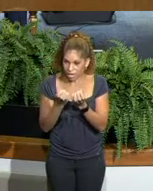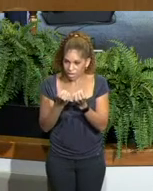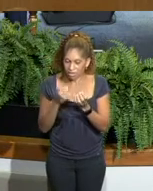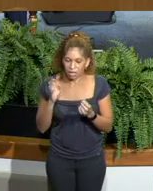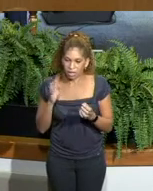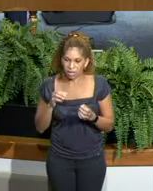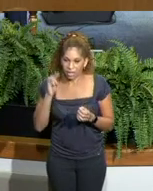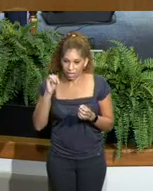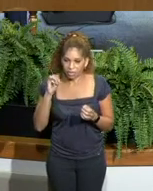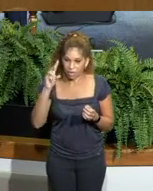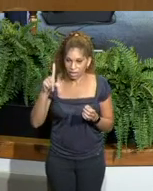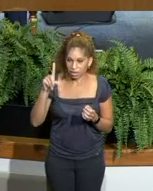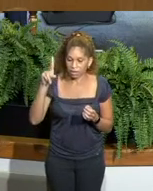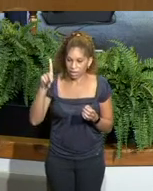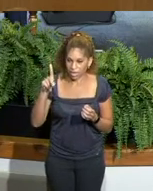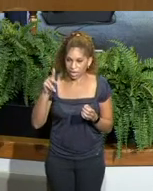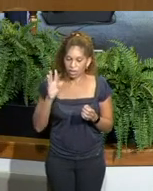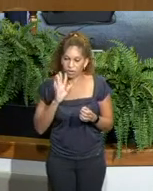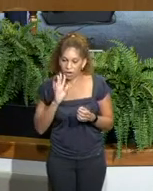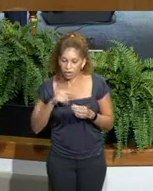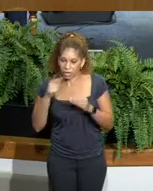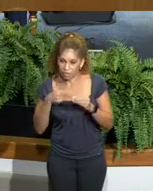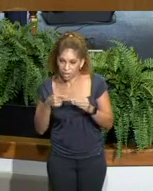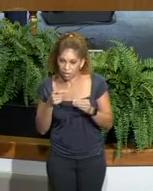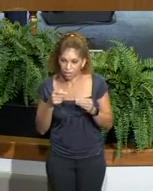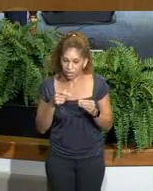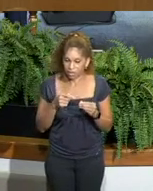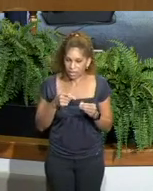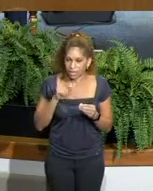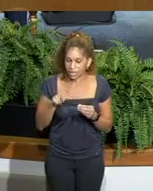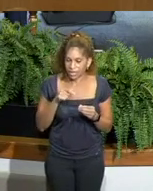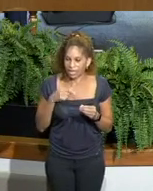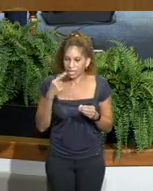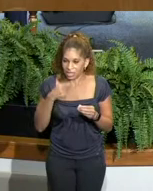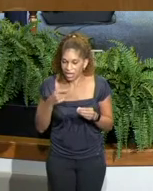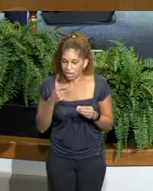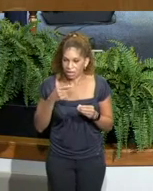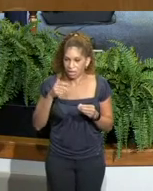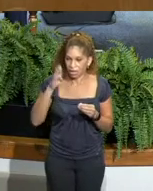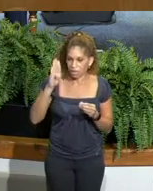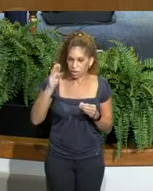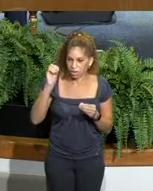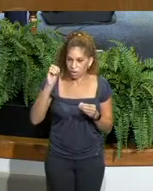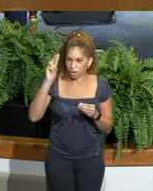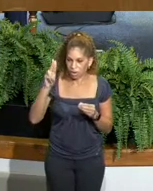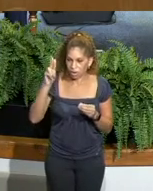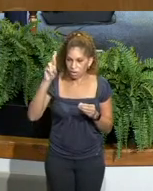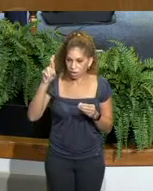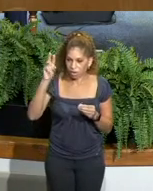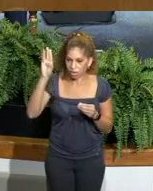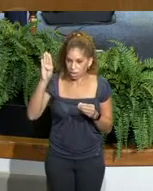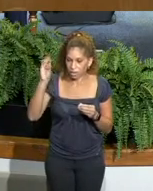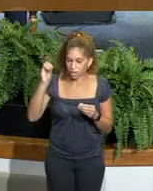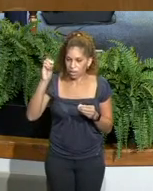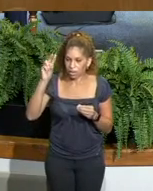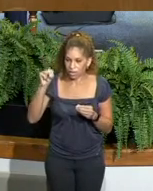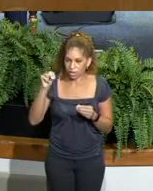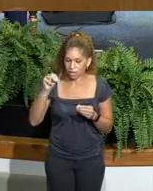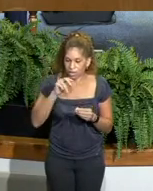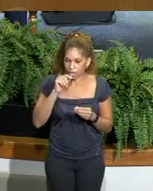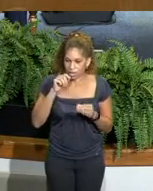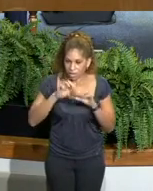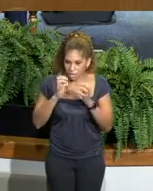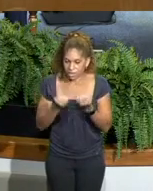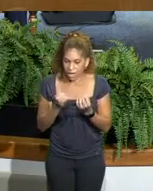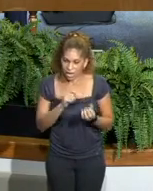the Alabama State House at the end of the Selma to Montgomery March. He said the Bourbon class used tactics in the South after the Civil War and